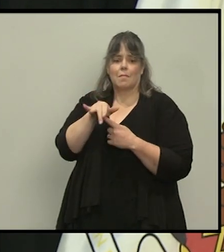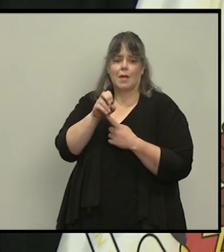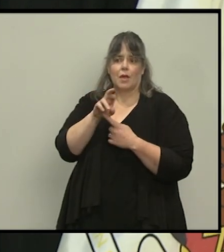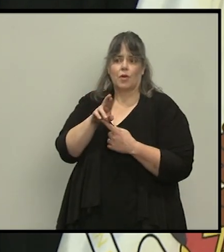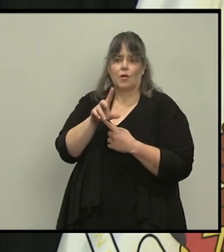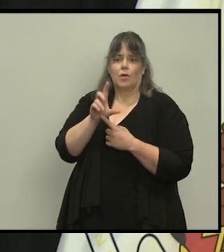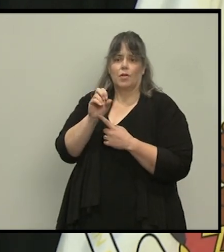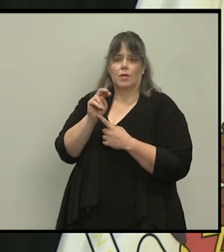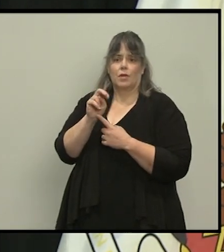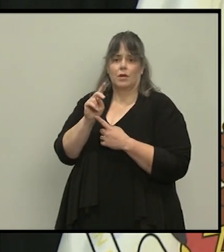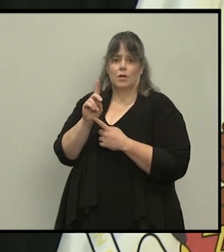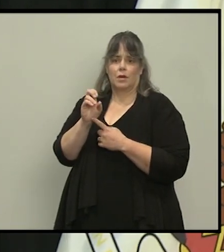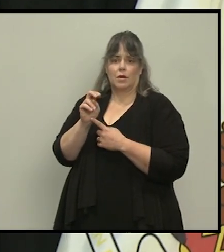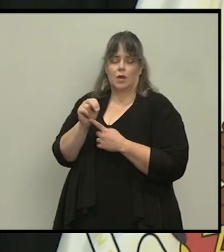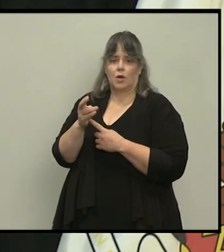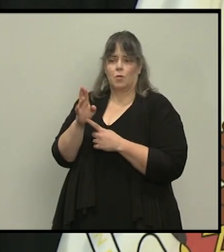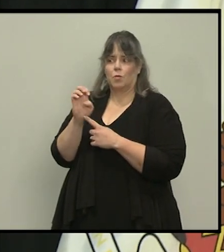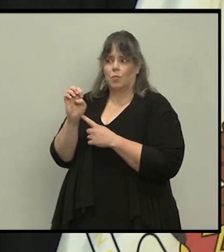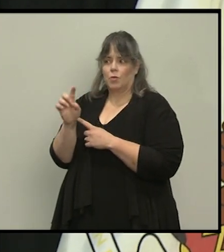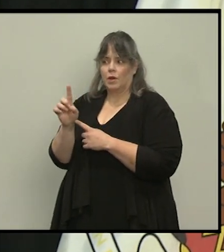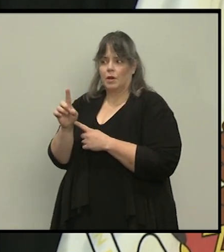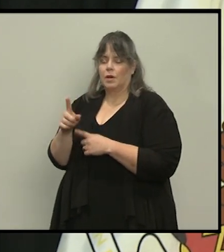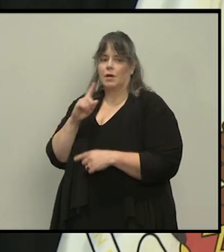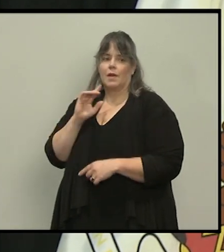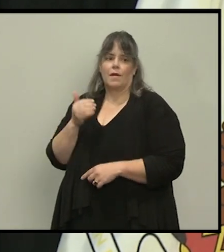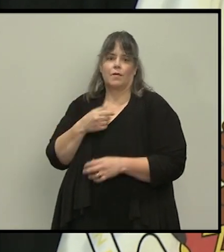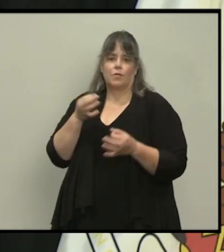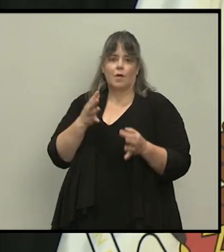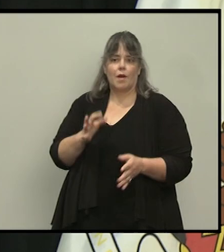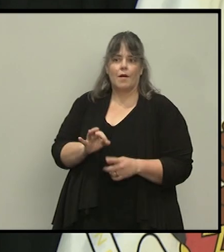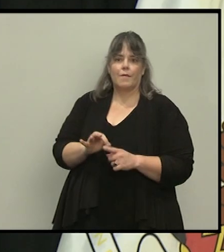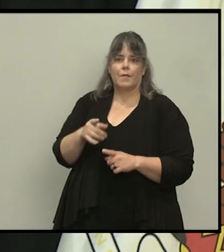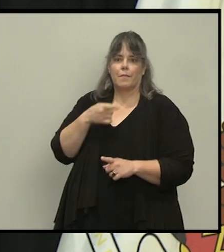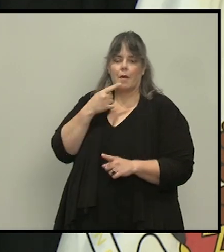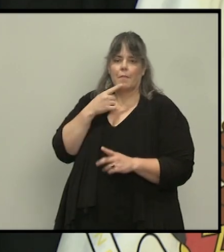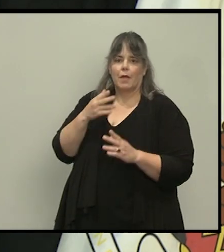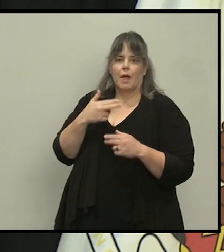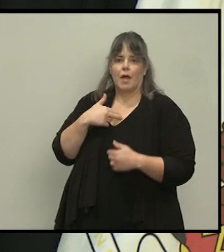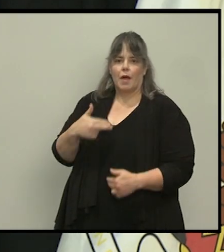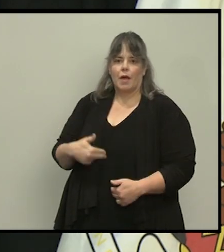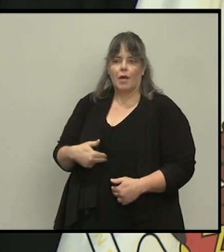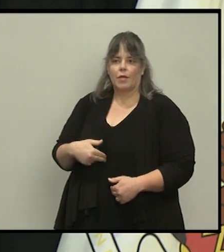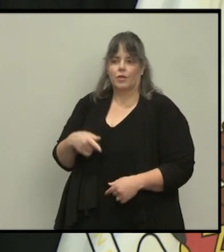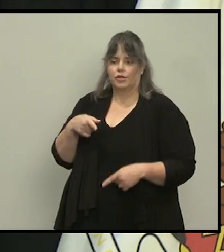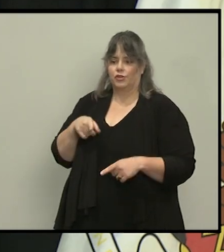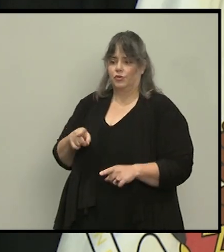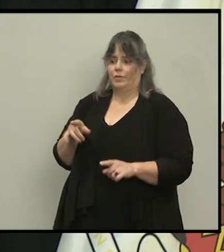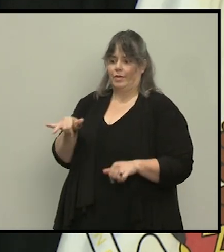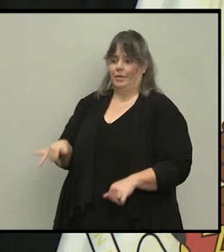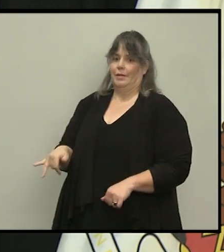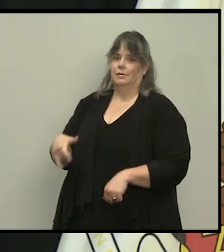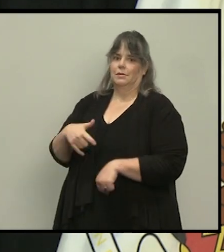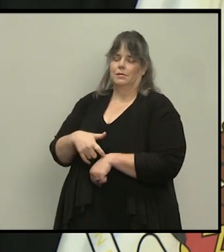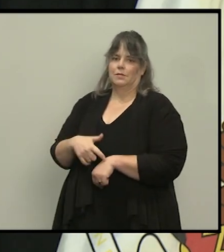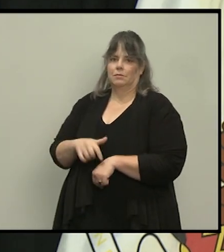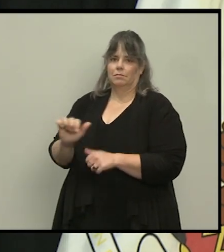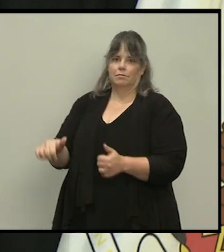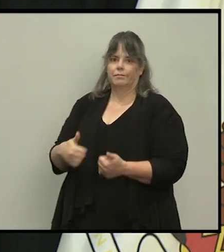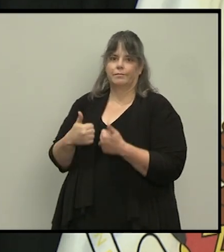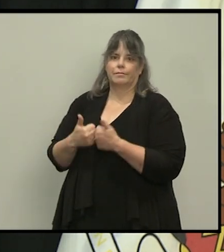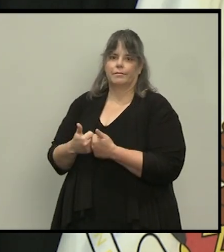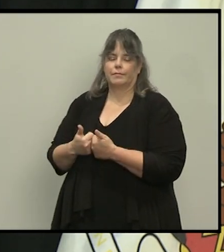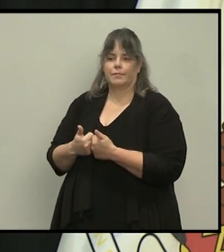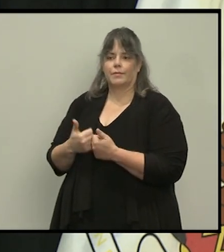Breed, and our Director of Public Health, Grant Colfax, for their leadership during this very challenging time. I want to update you on